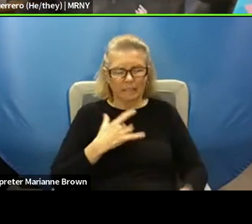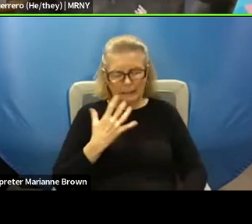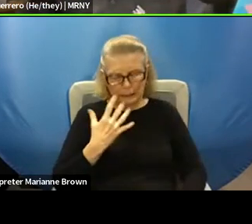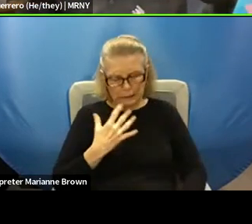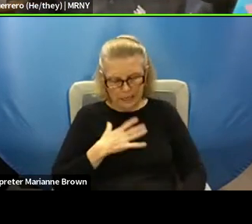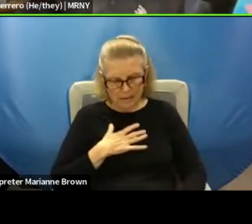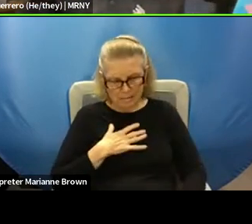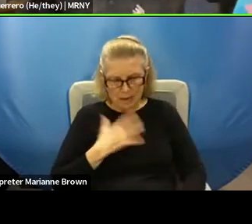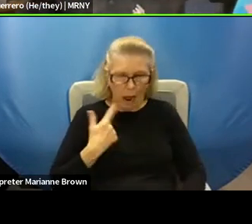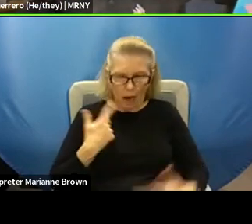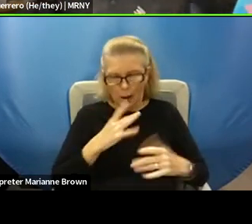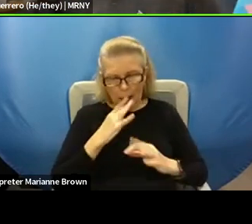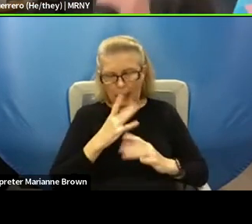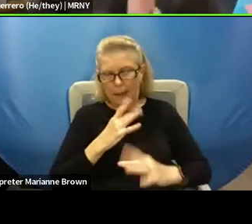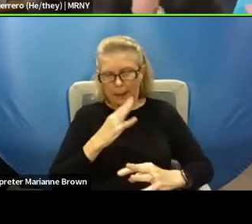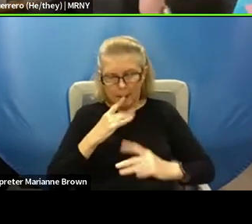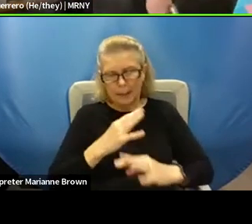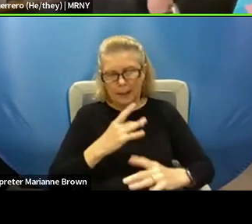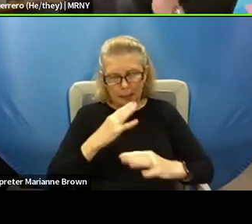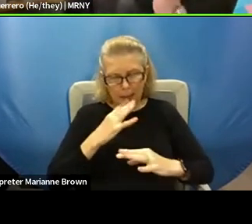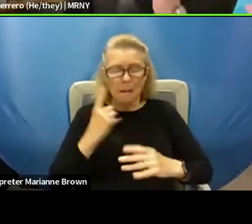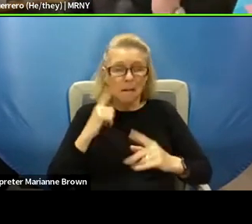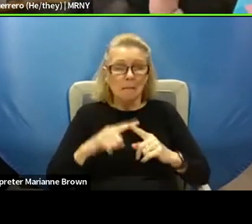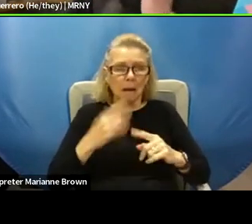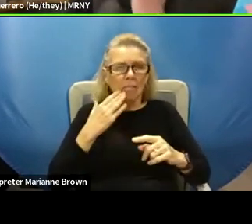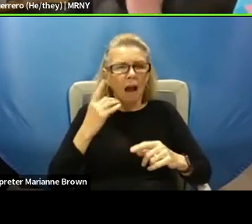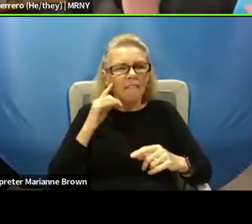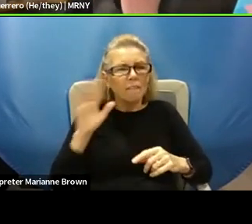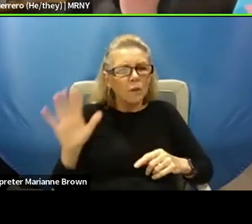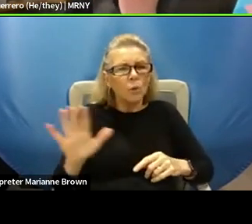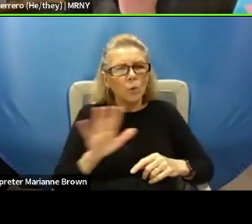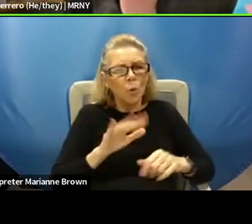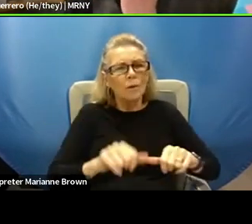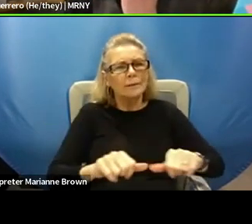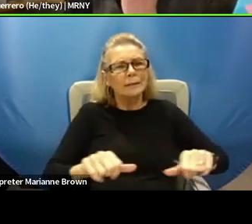to ramble. But yeah, thank you for the space.